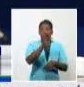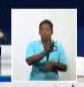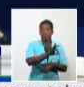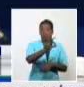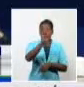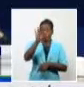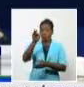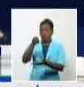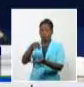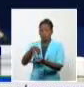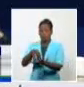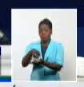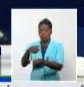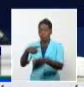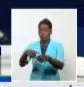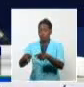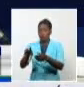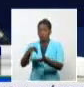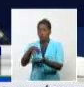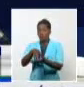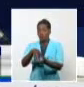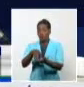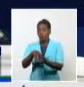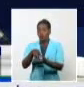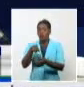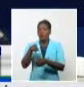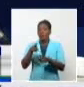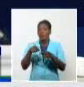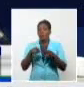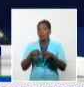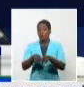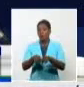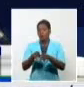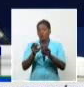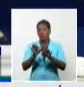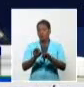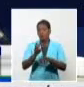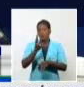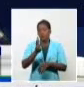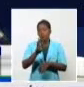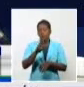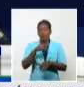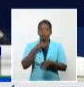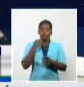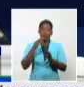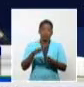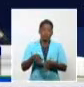have died. That gives a lethality of